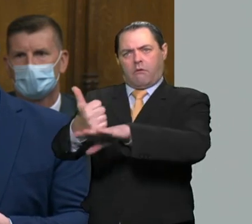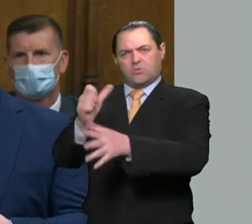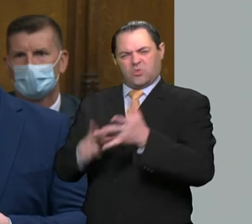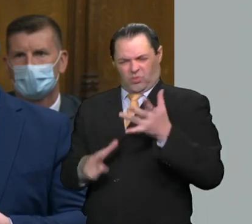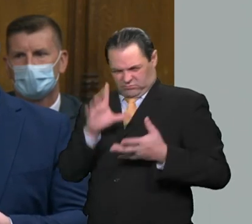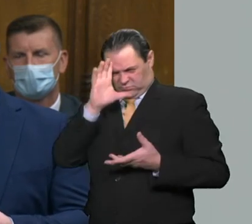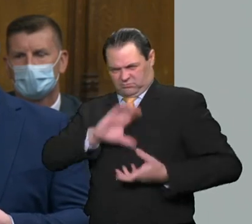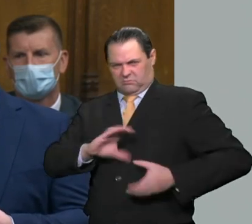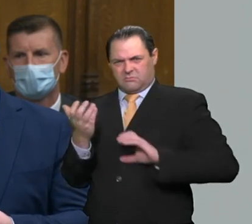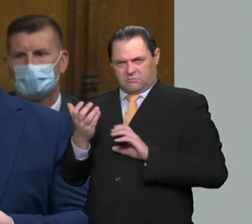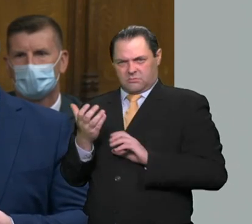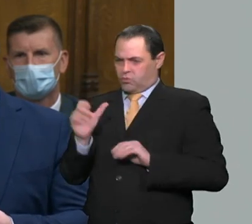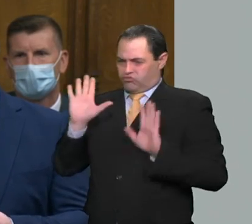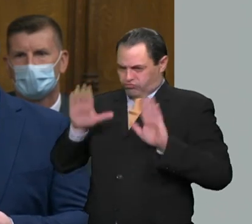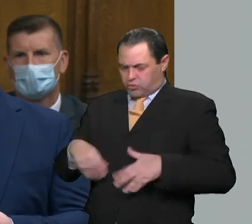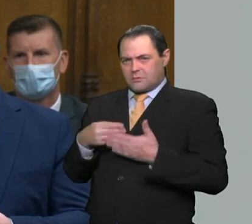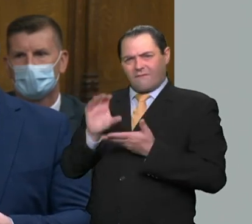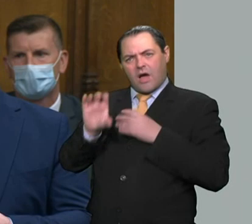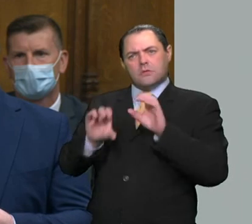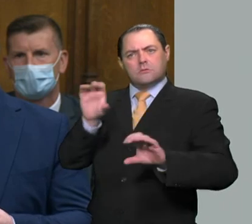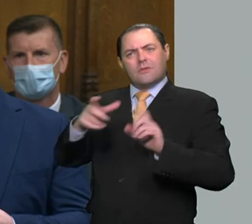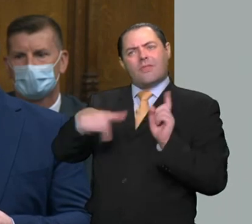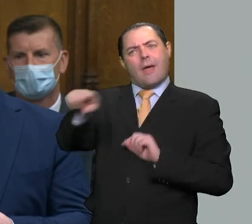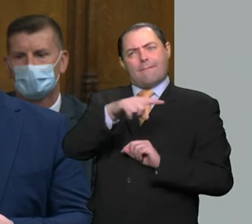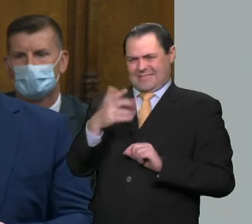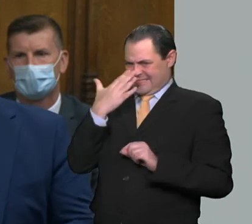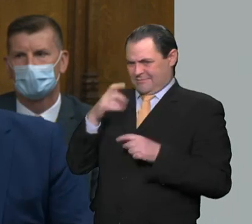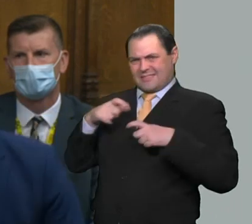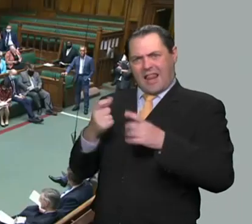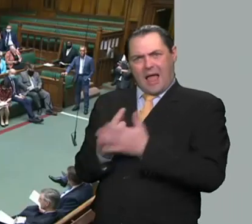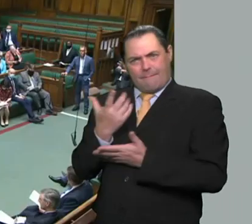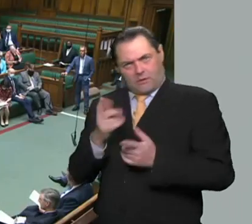to cease funding oil and gas companies, yet this is still going ahead?